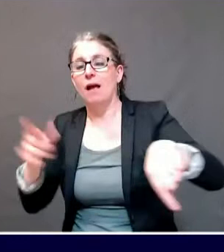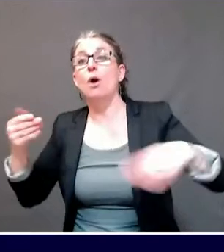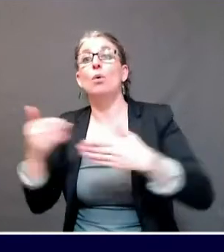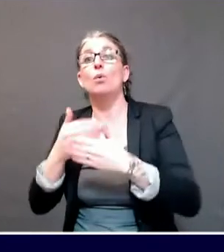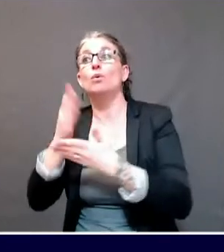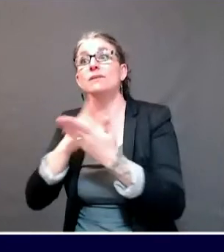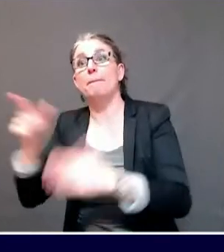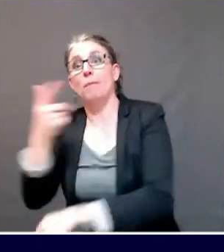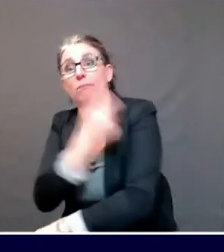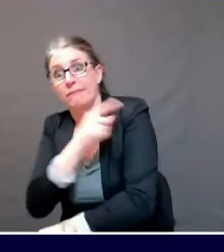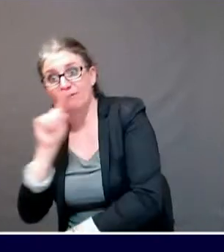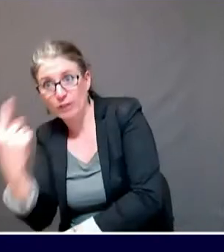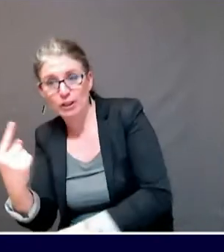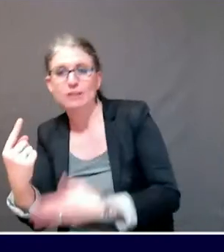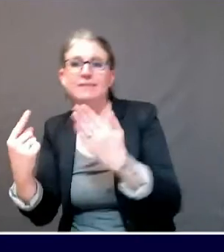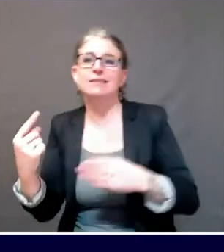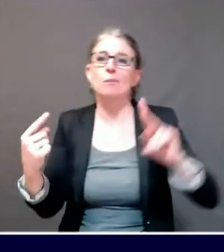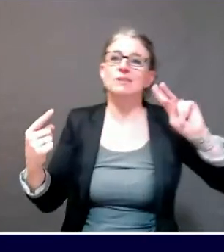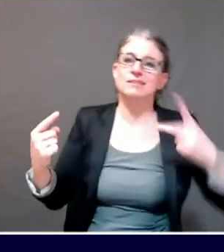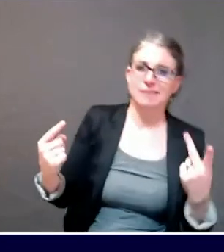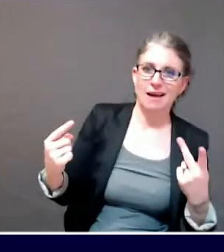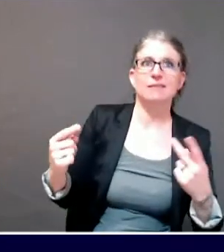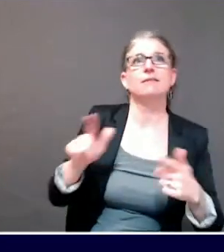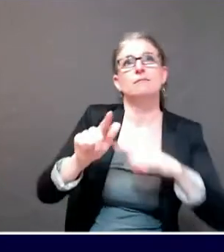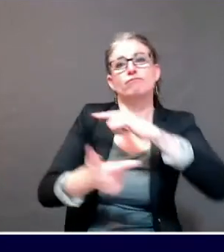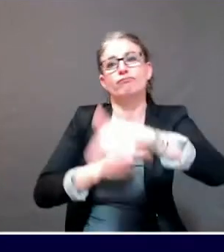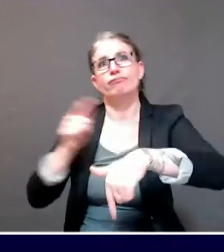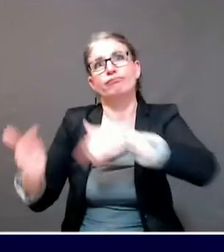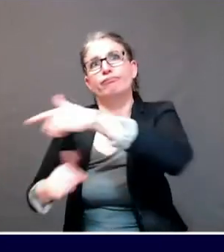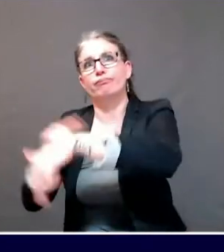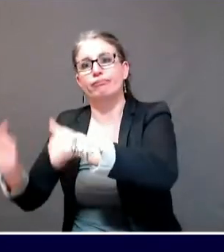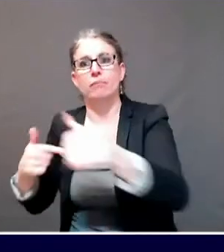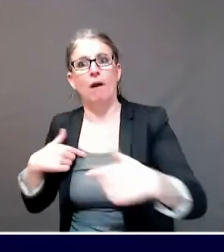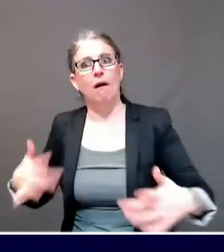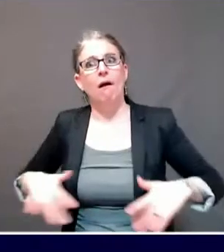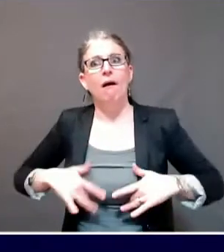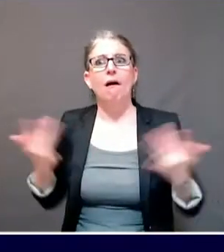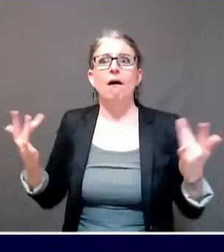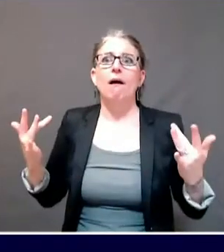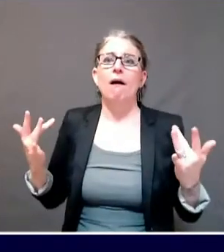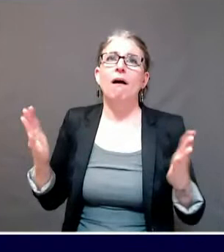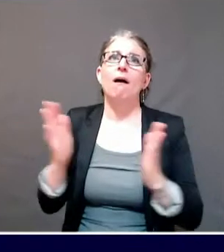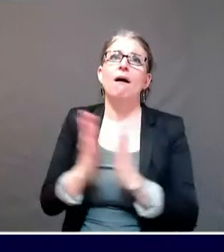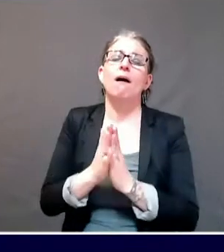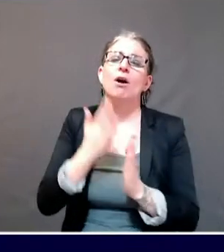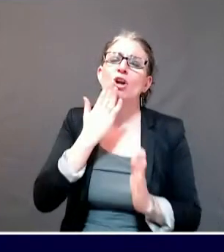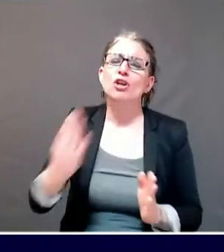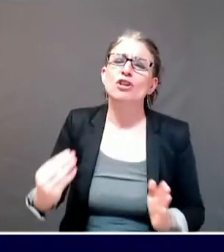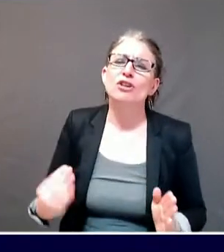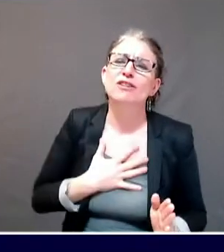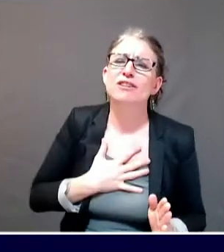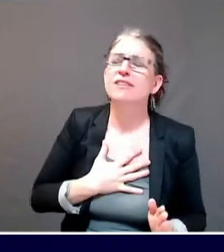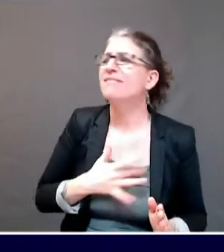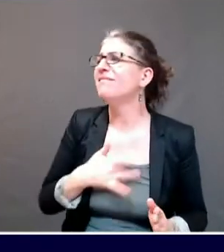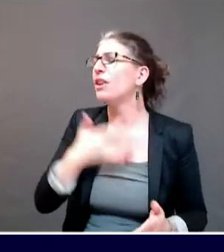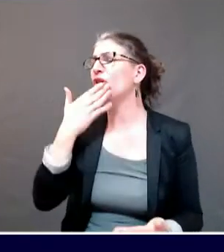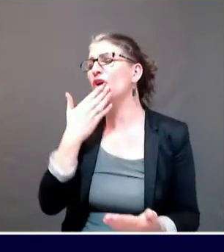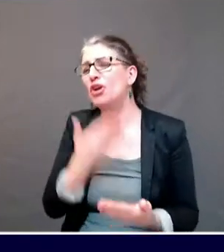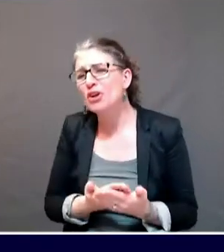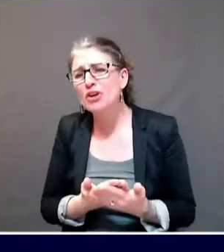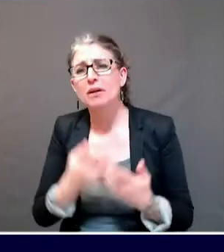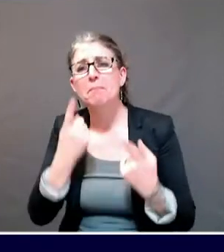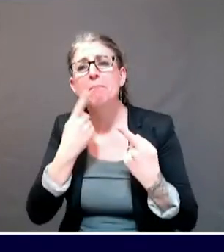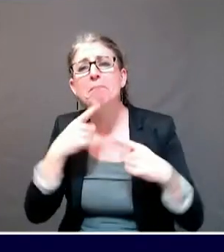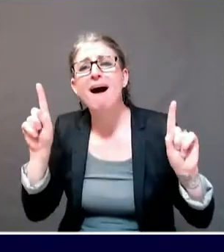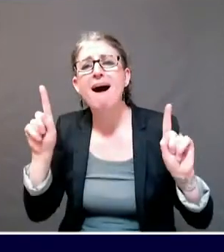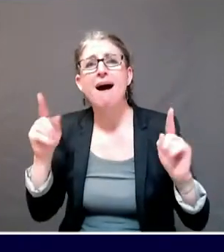second dose. This is great news, and for me was a great piece of data on which to begin this new year. In